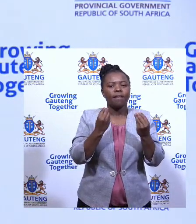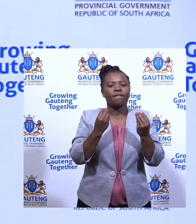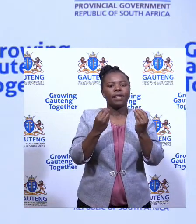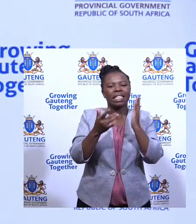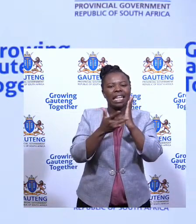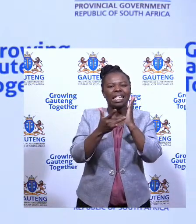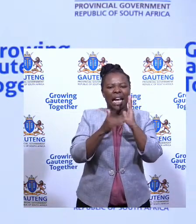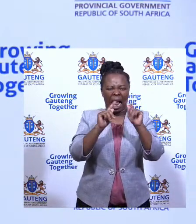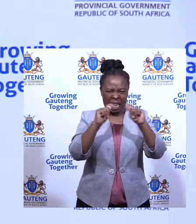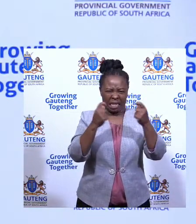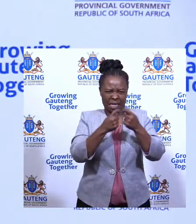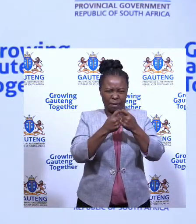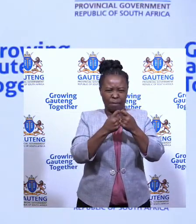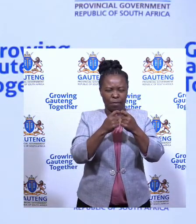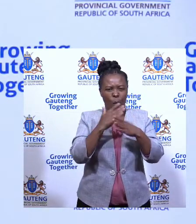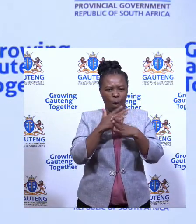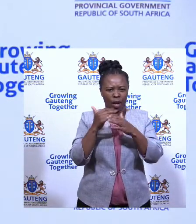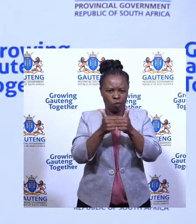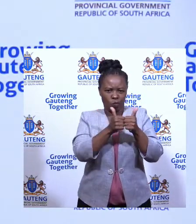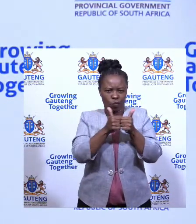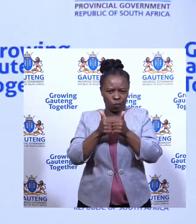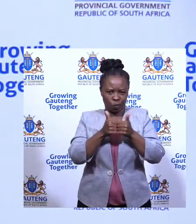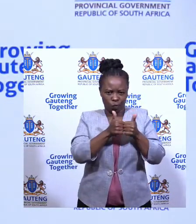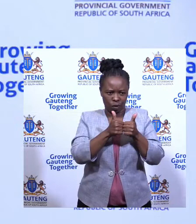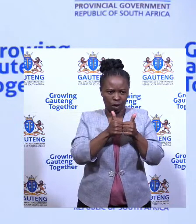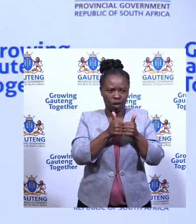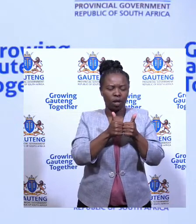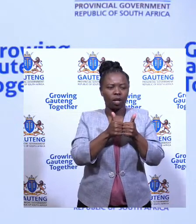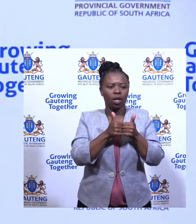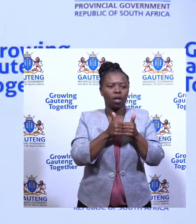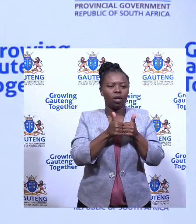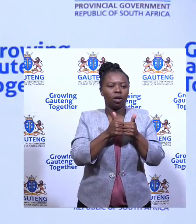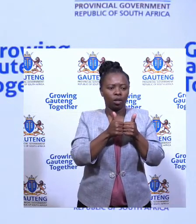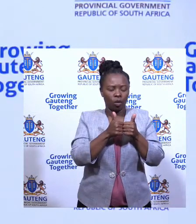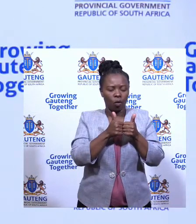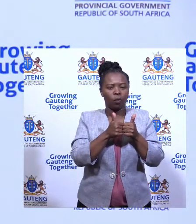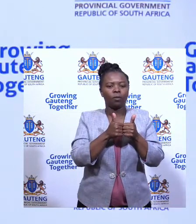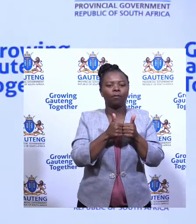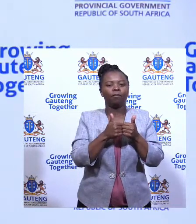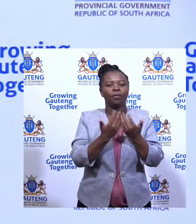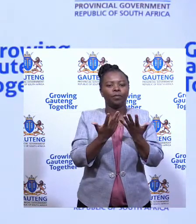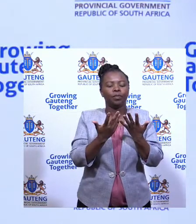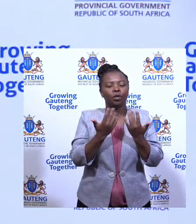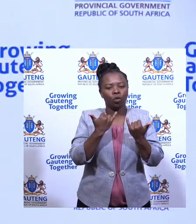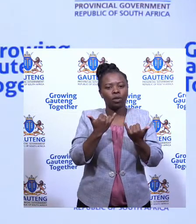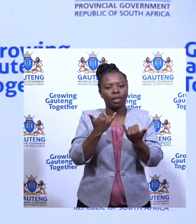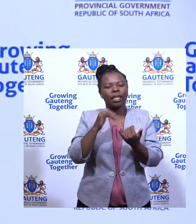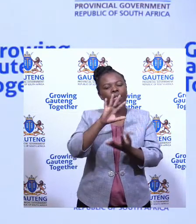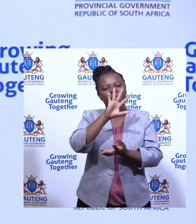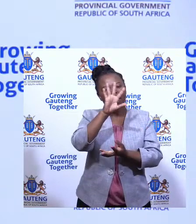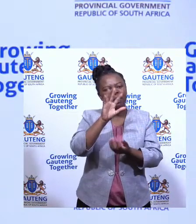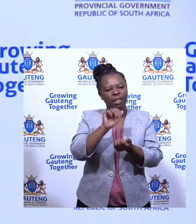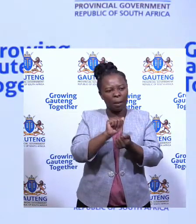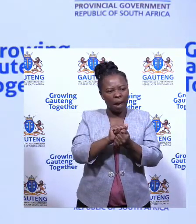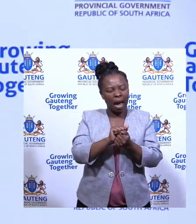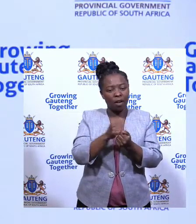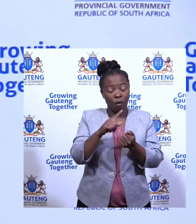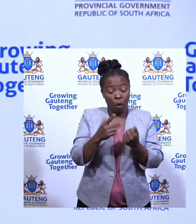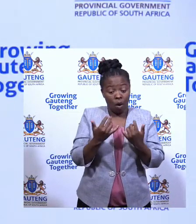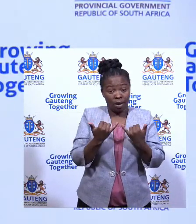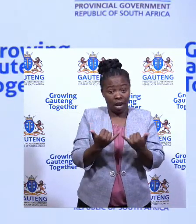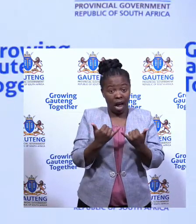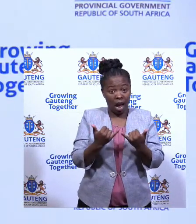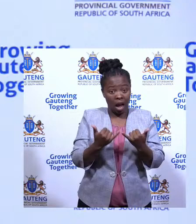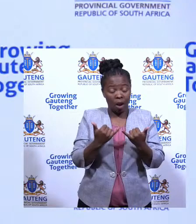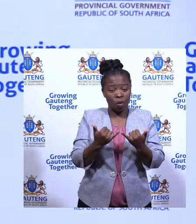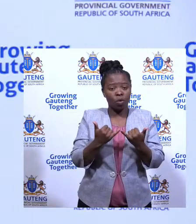we are working on. So very brief in summer, as a summary, we currently studying